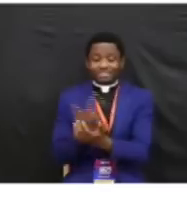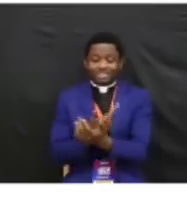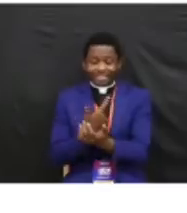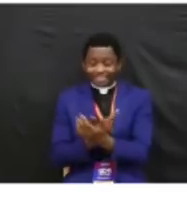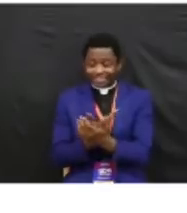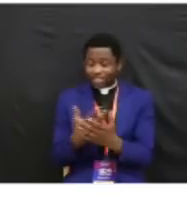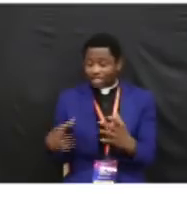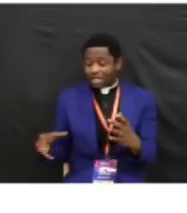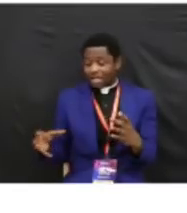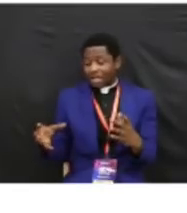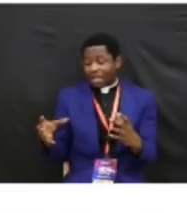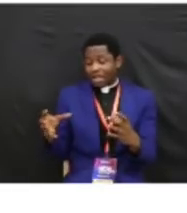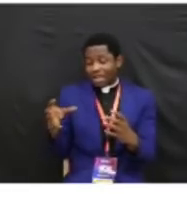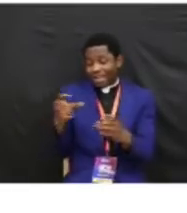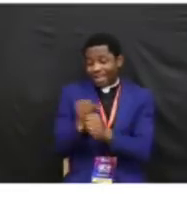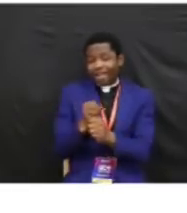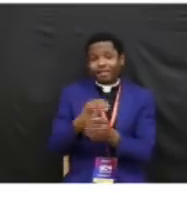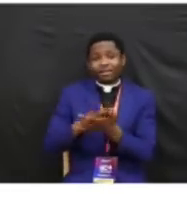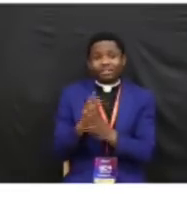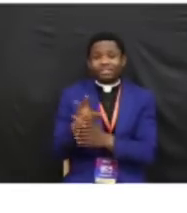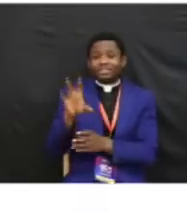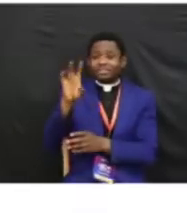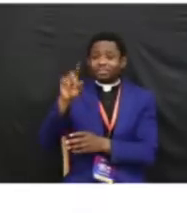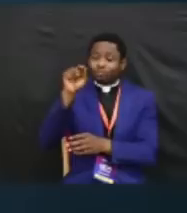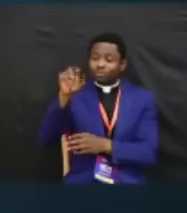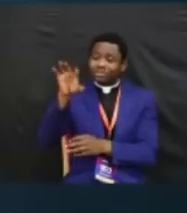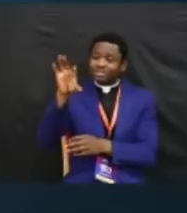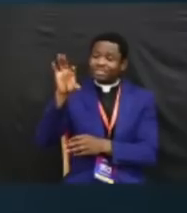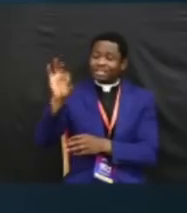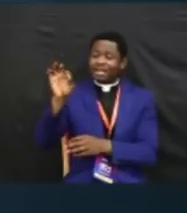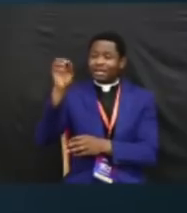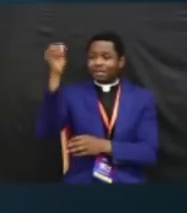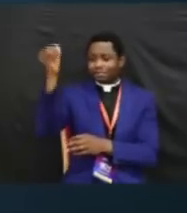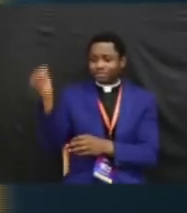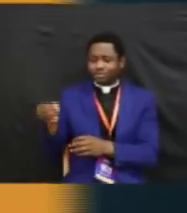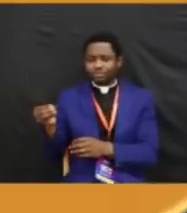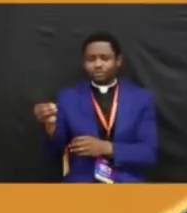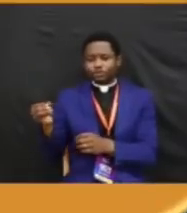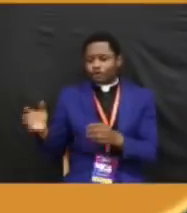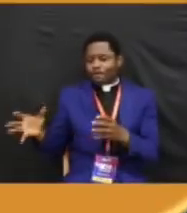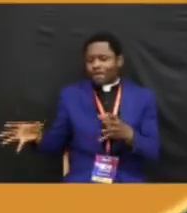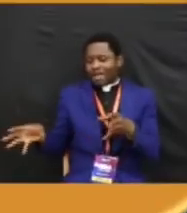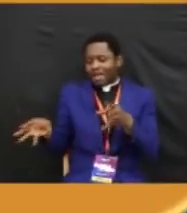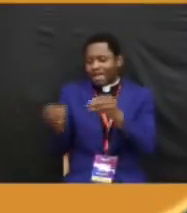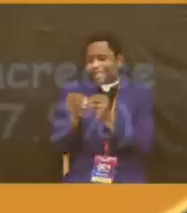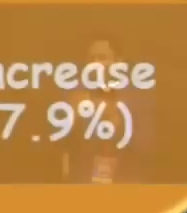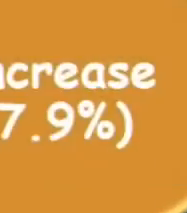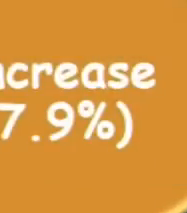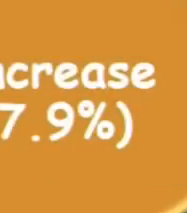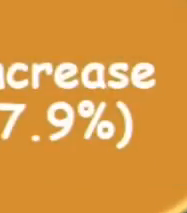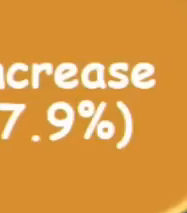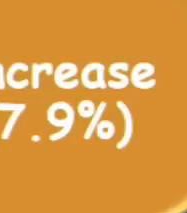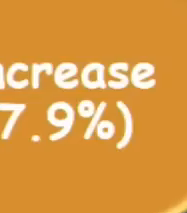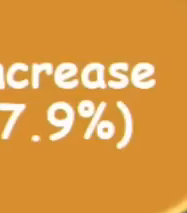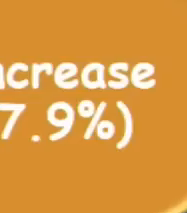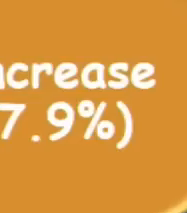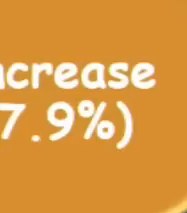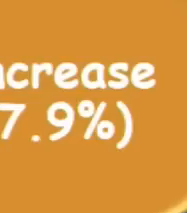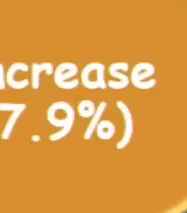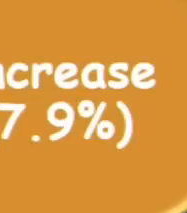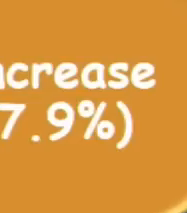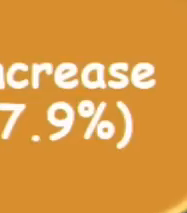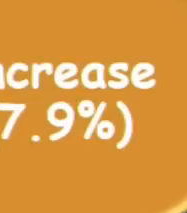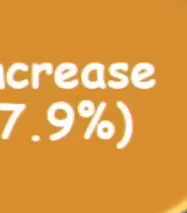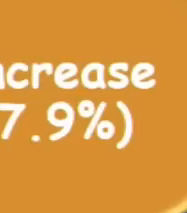membership growth of 7.9% leading to a total membership of 3 million 597,955